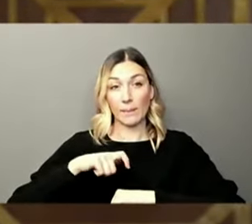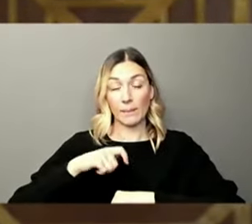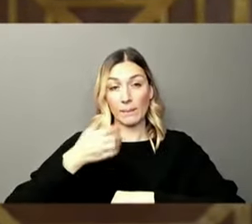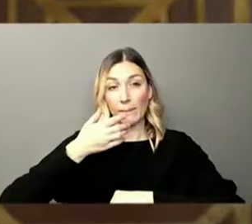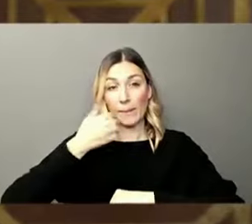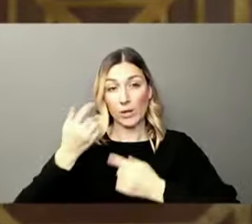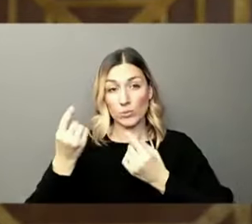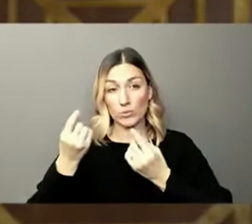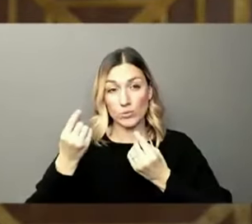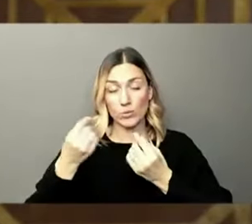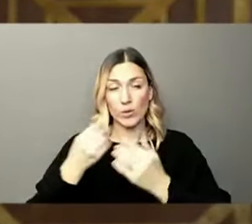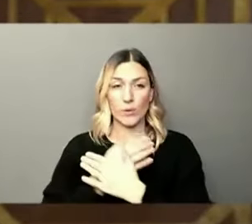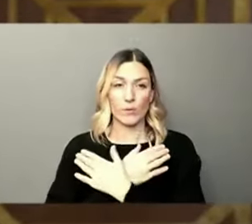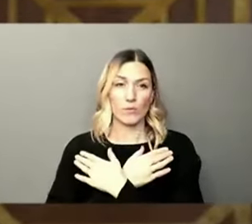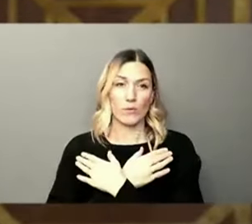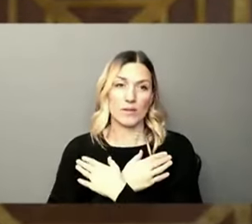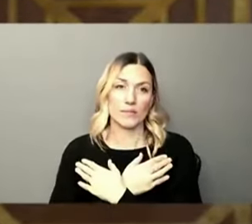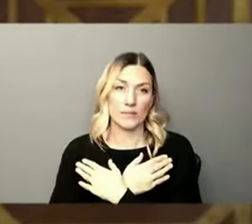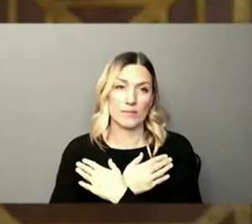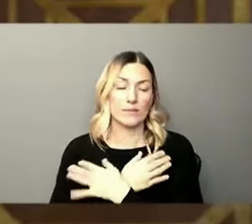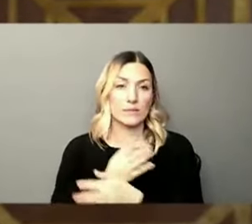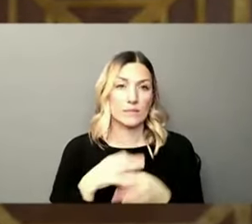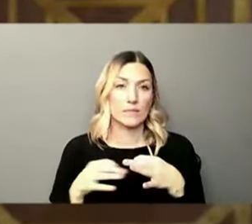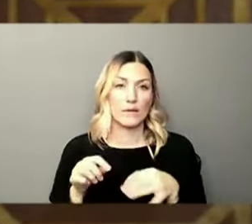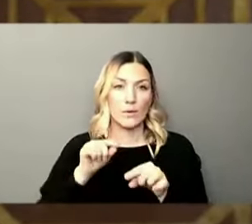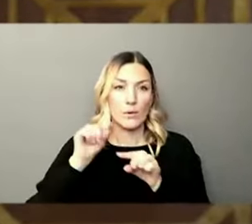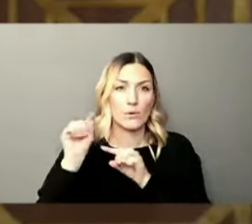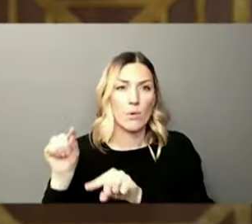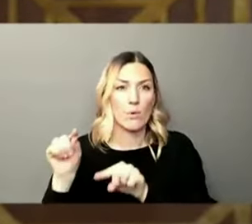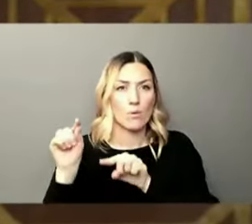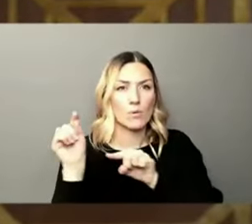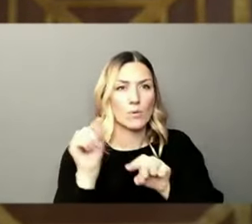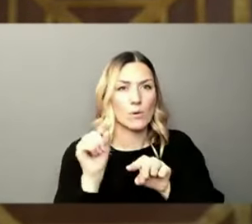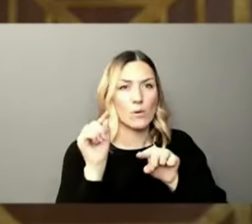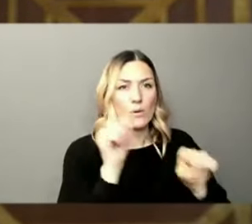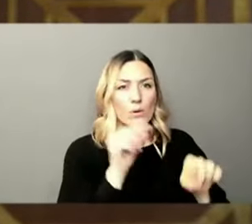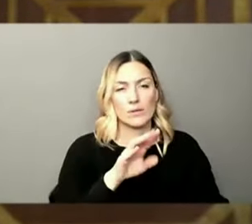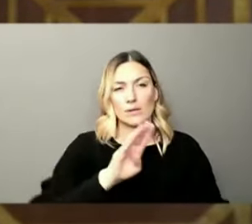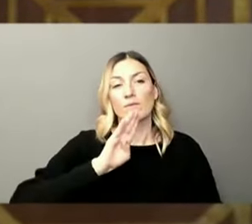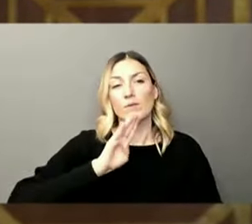resting instead of going everywhere to try to see the doctors. It's very frustrating for me.